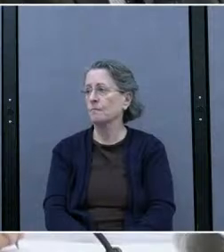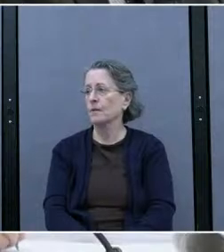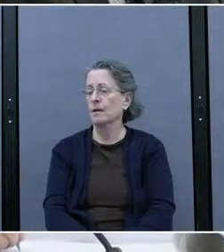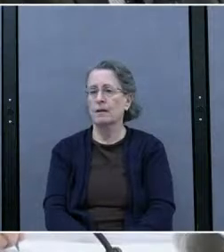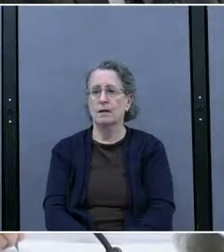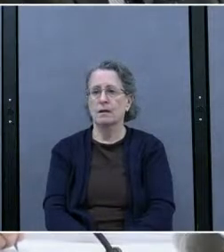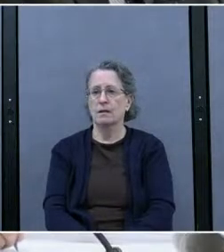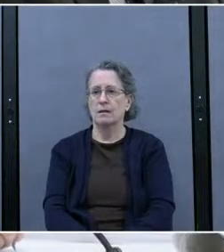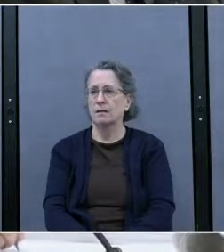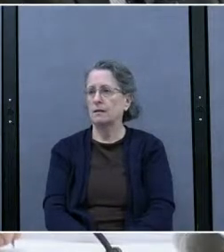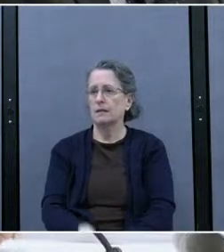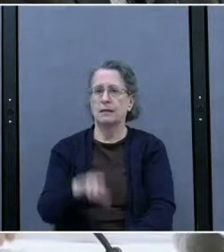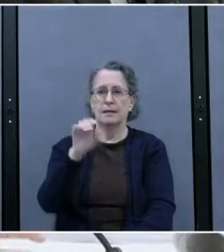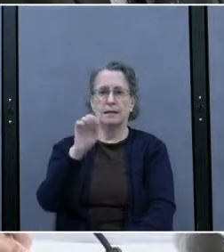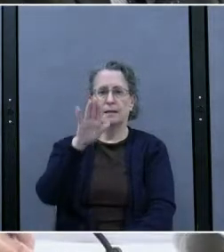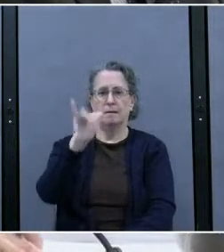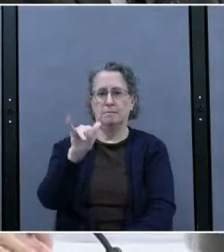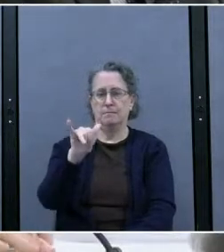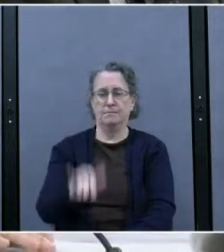Abby?